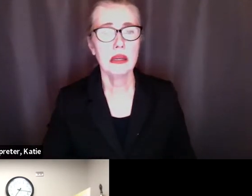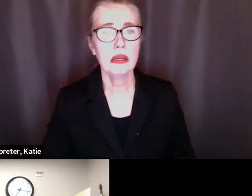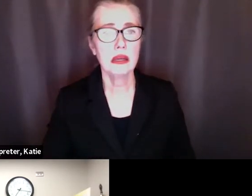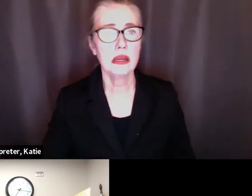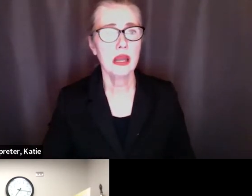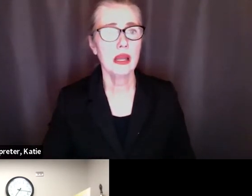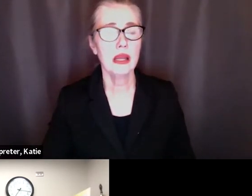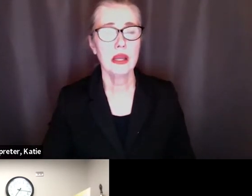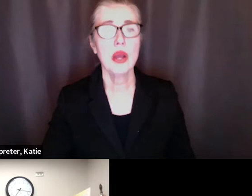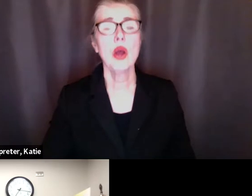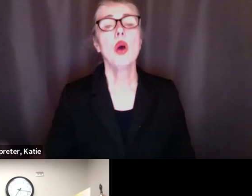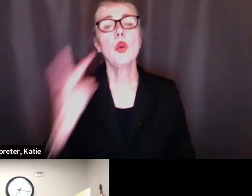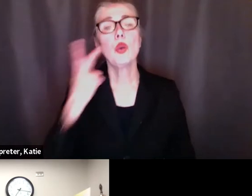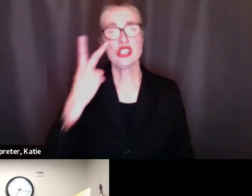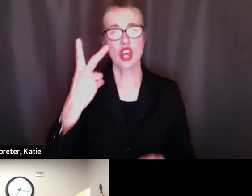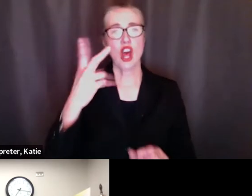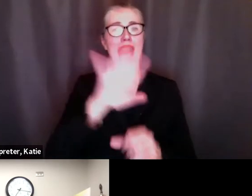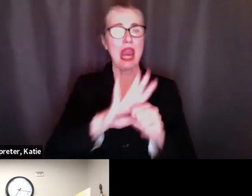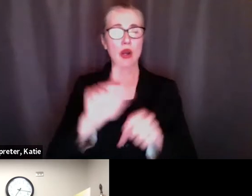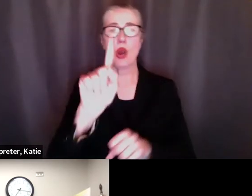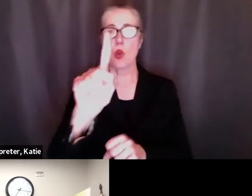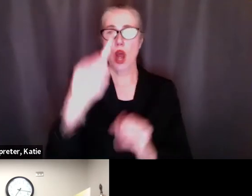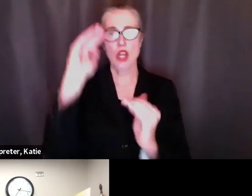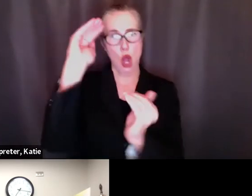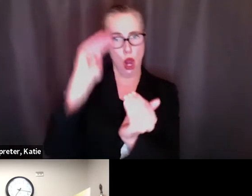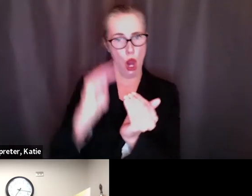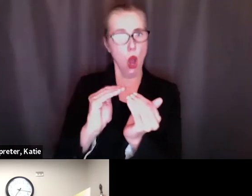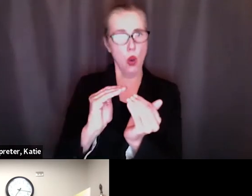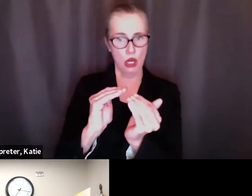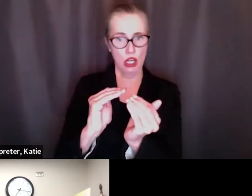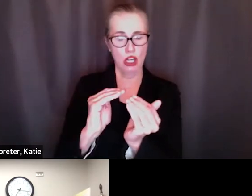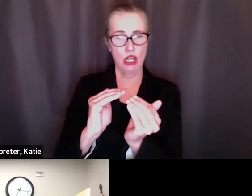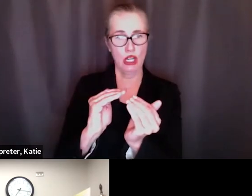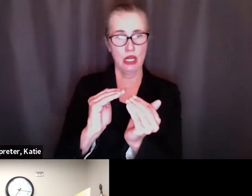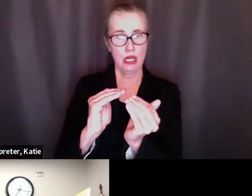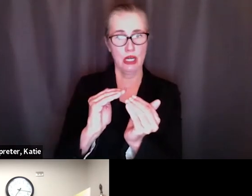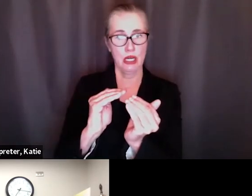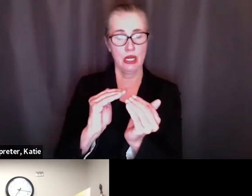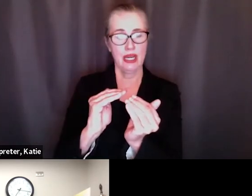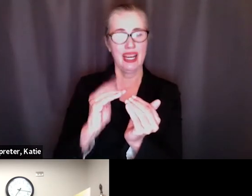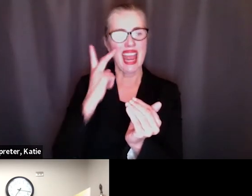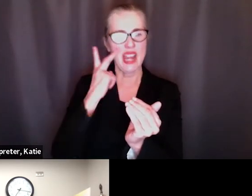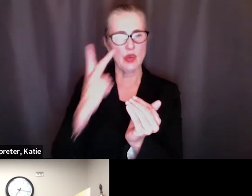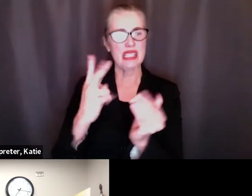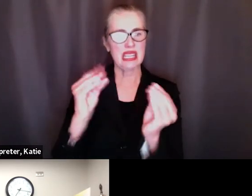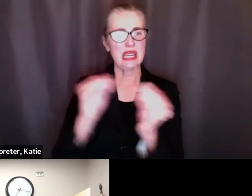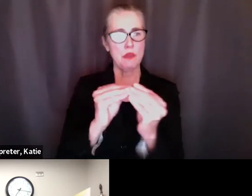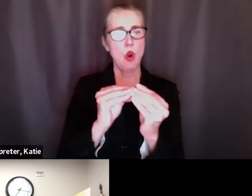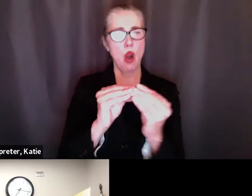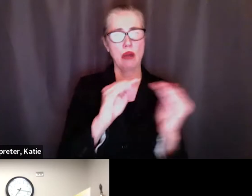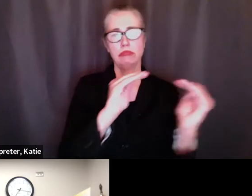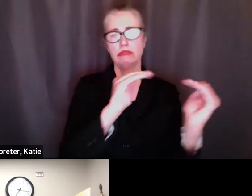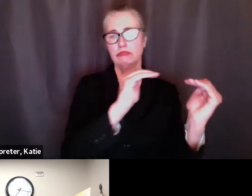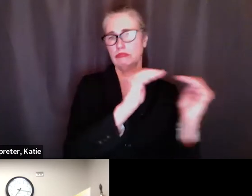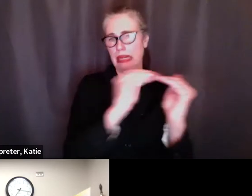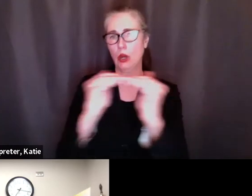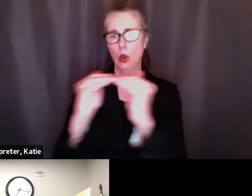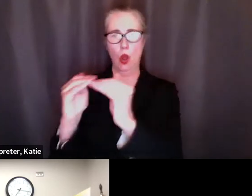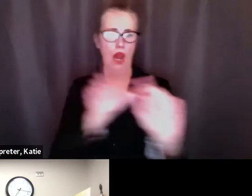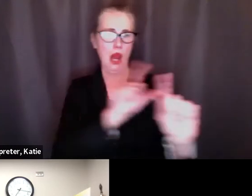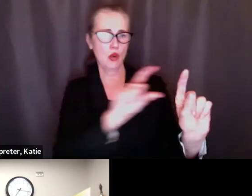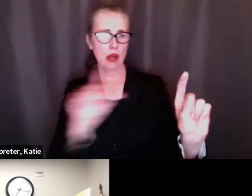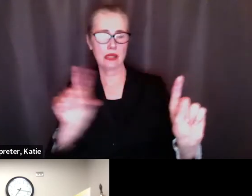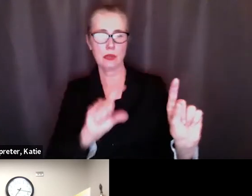lower relative to other scenarios we've seen and a fairly decent spread across the board at that point next